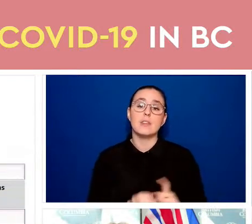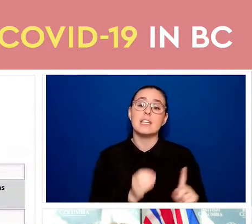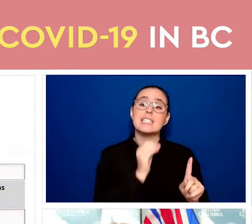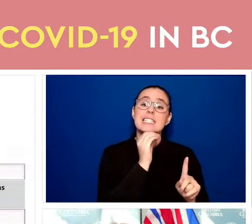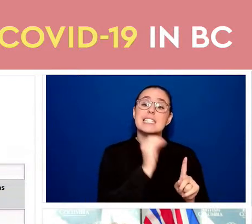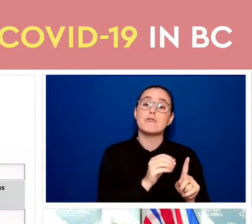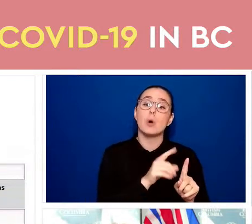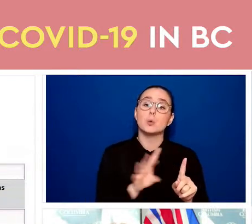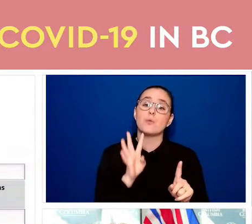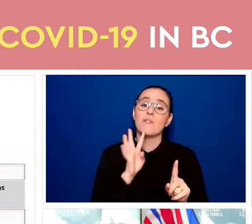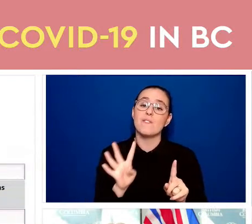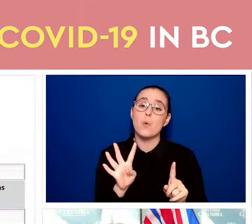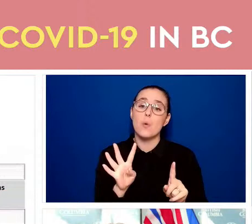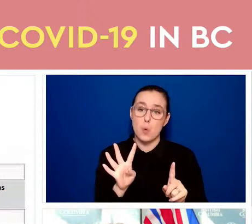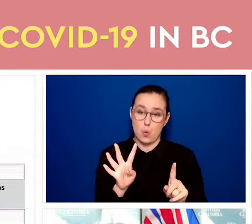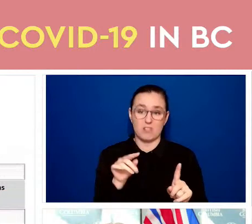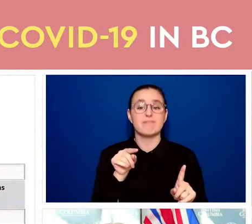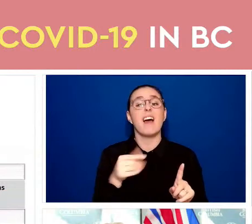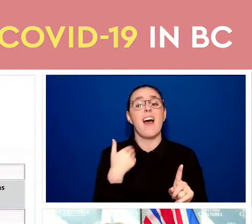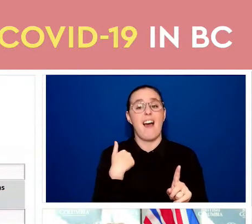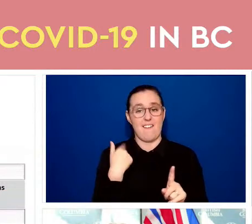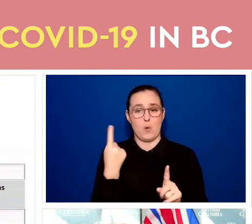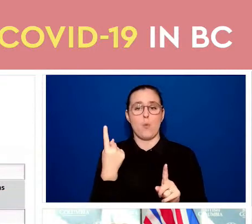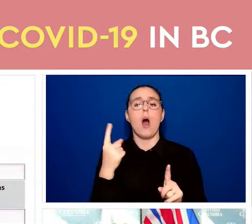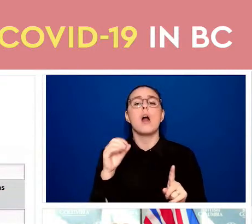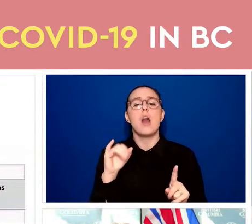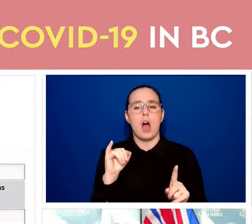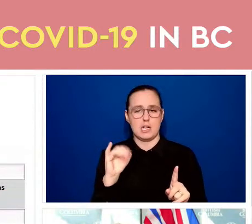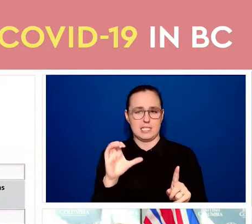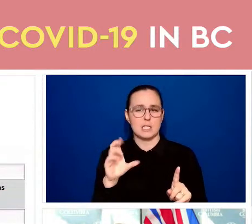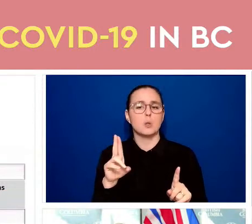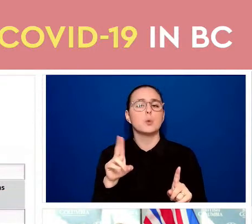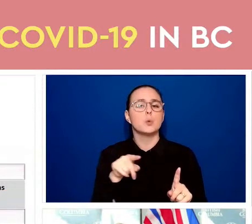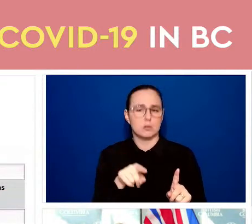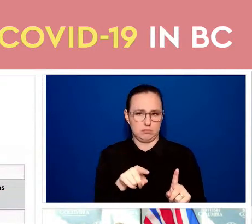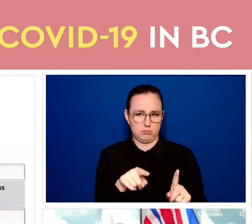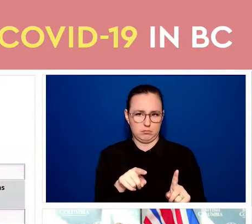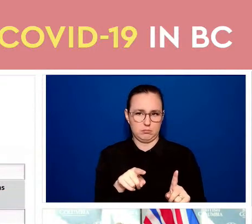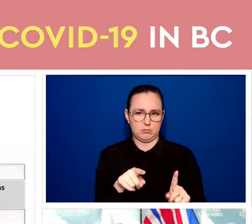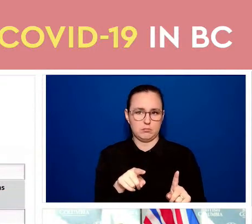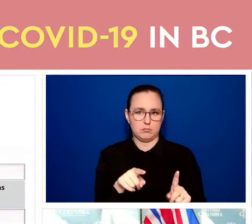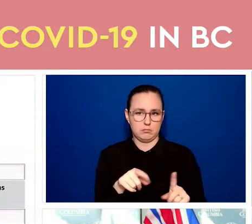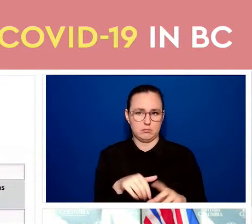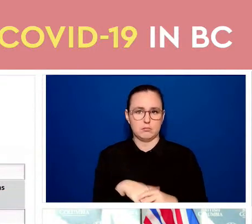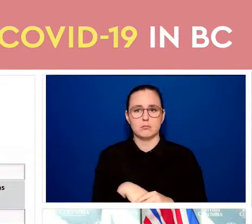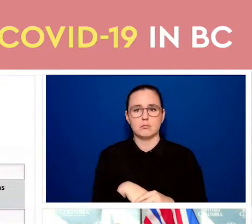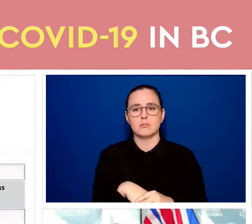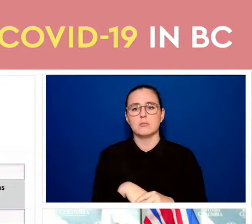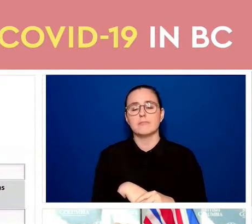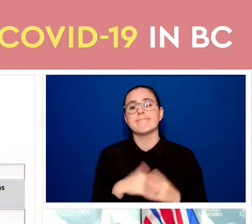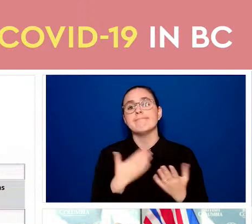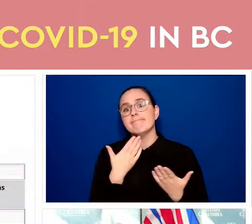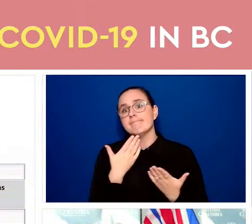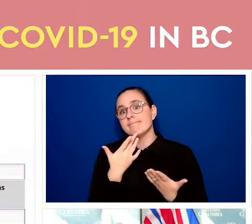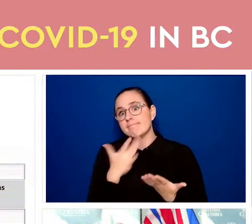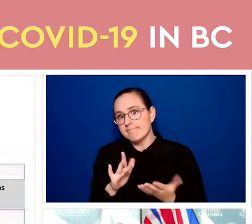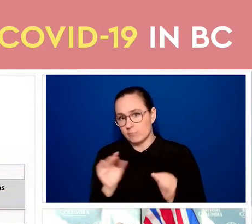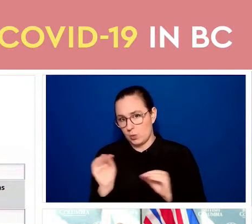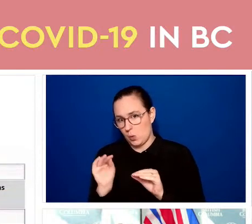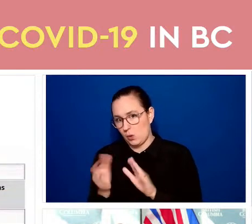required critical care in that period of time. Thankfully, we have had no deaths. We've had 2, as you